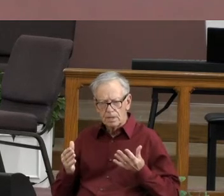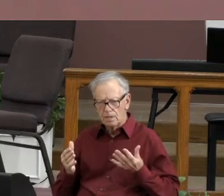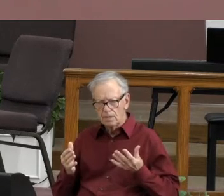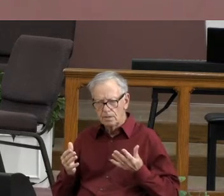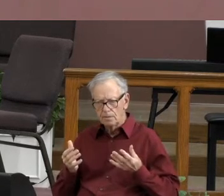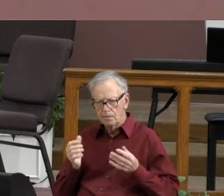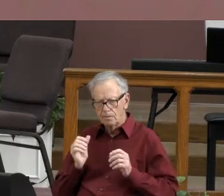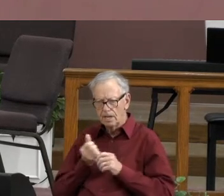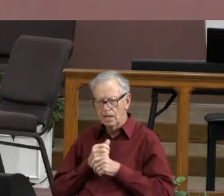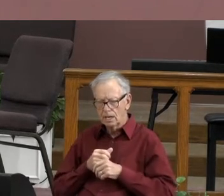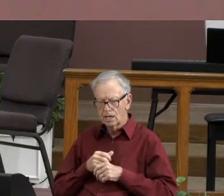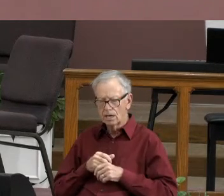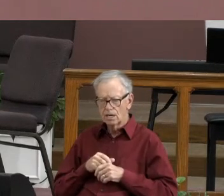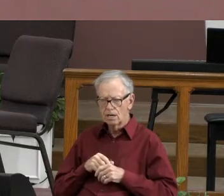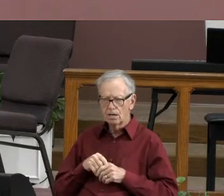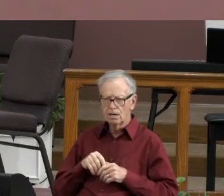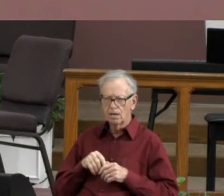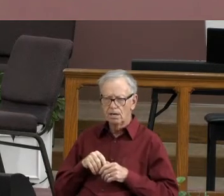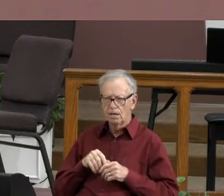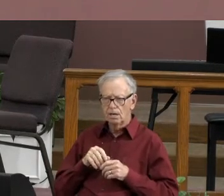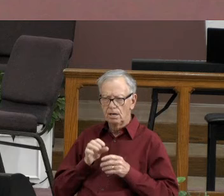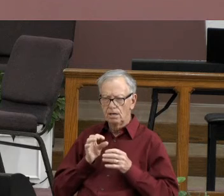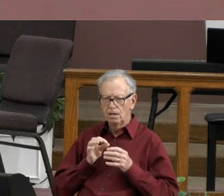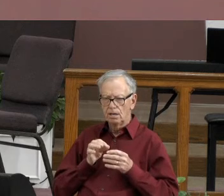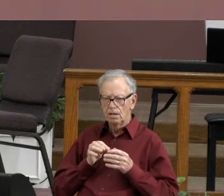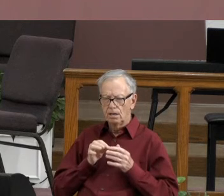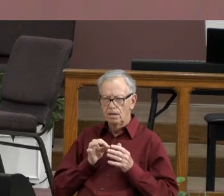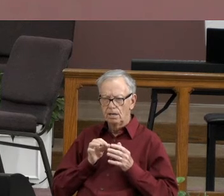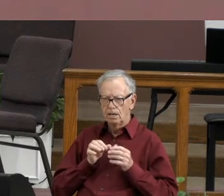we want to make our mark, and we want it to be about what we've done.